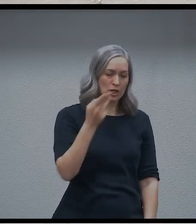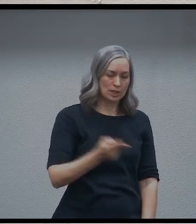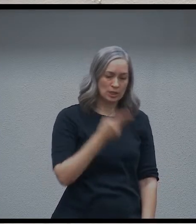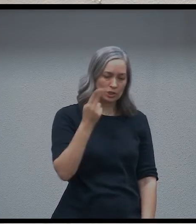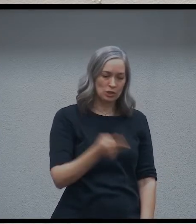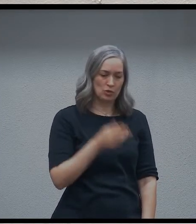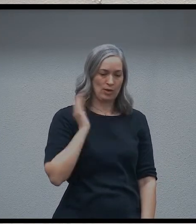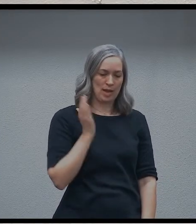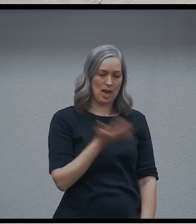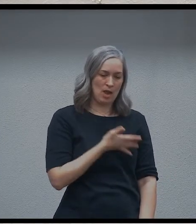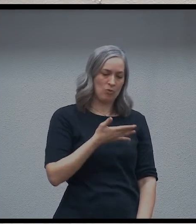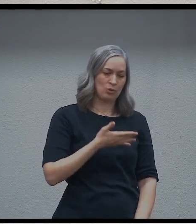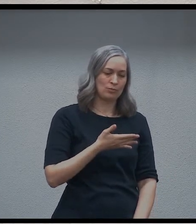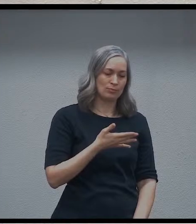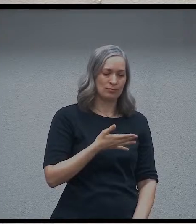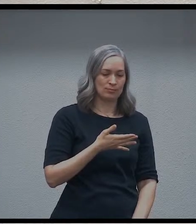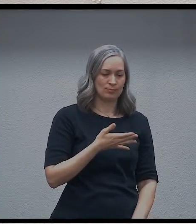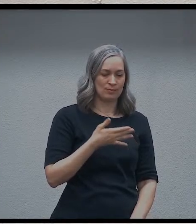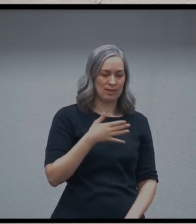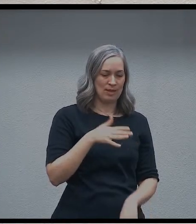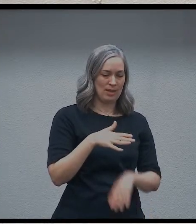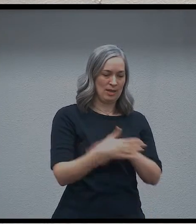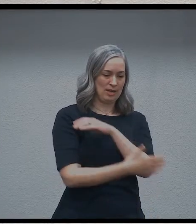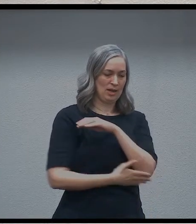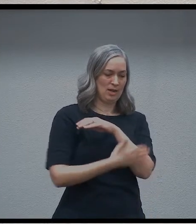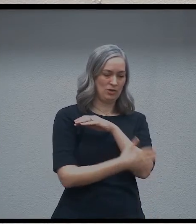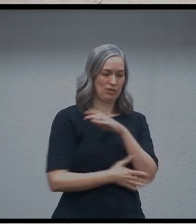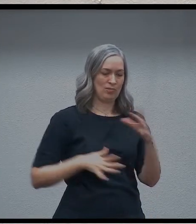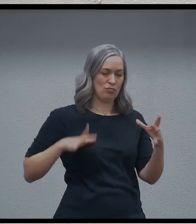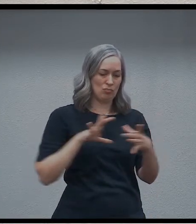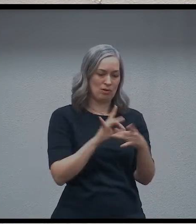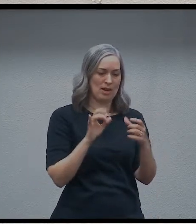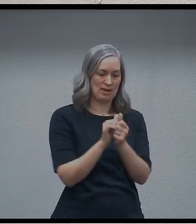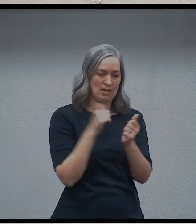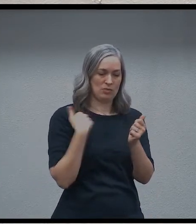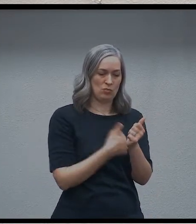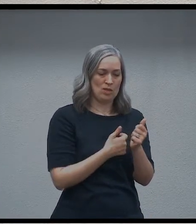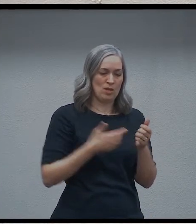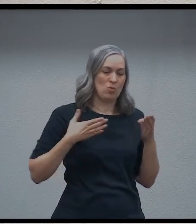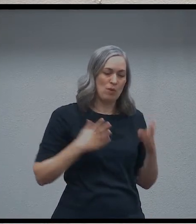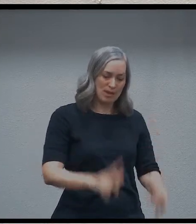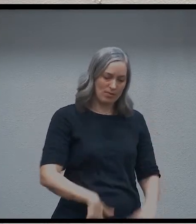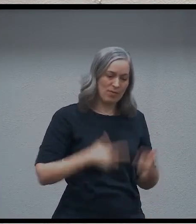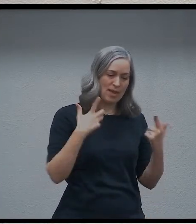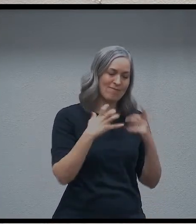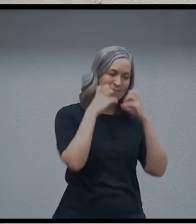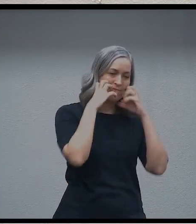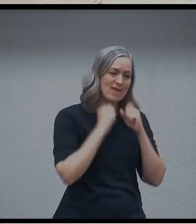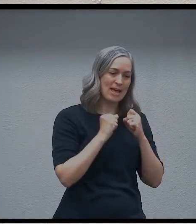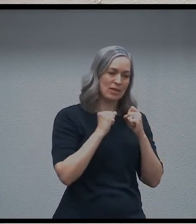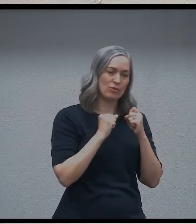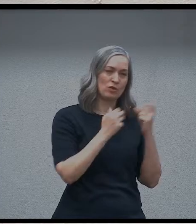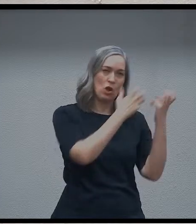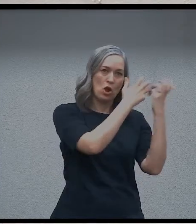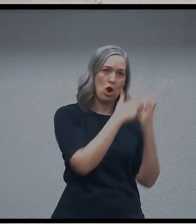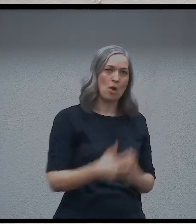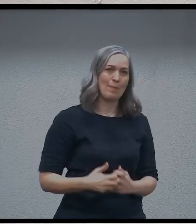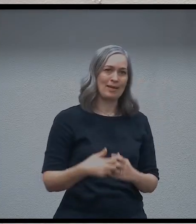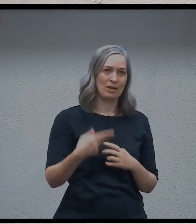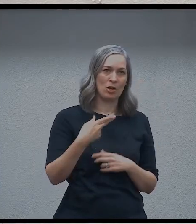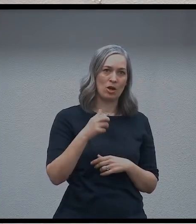Our indigenous countries connect us with a way of life that values harmony with